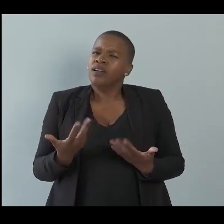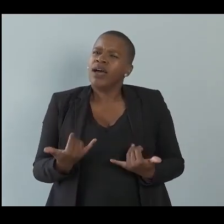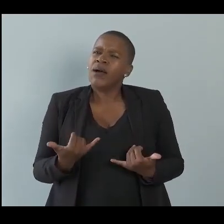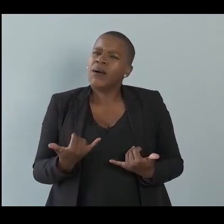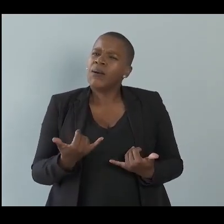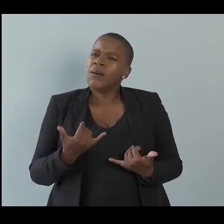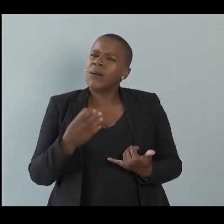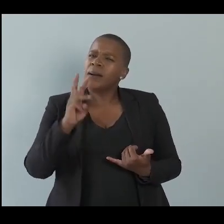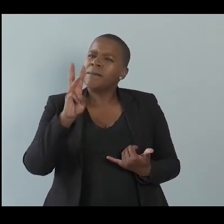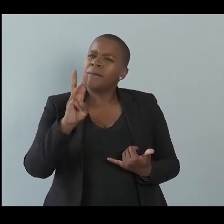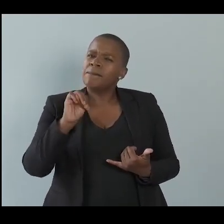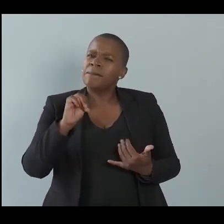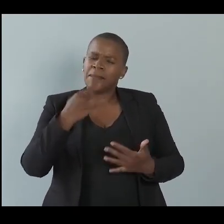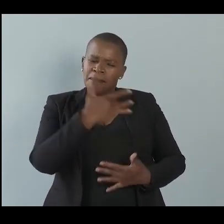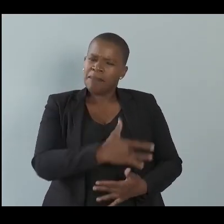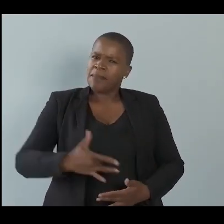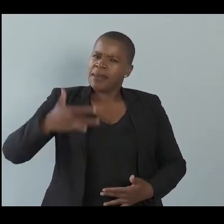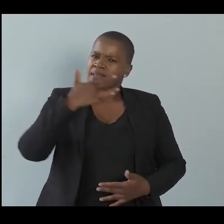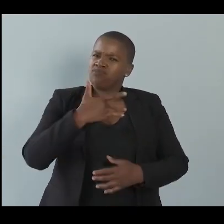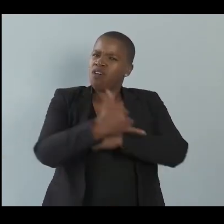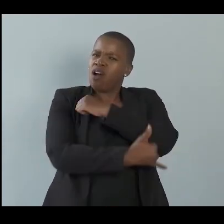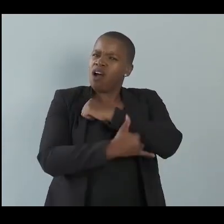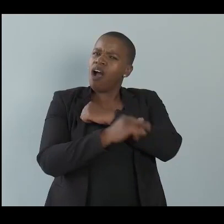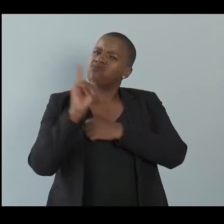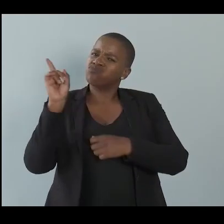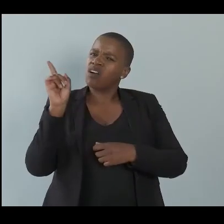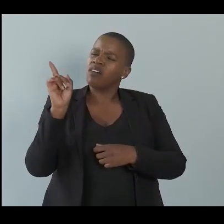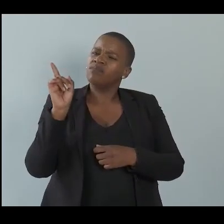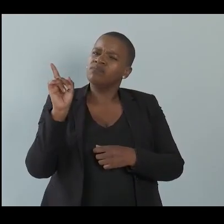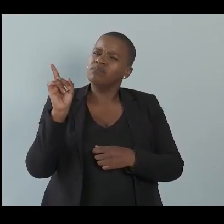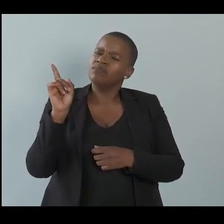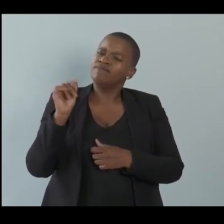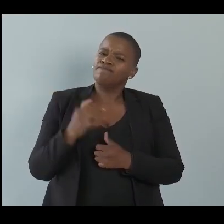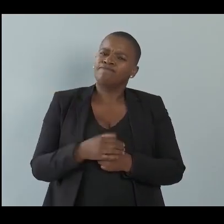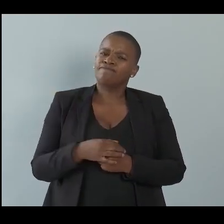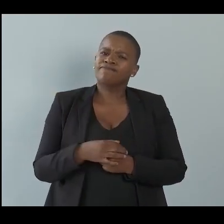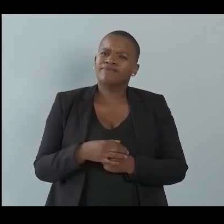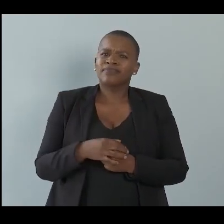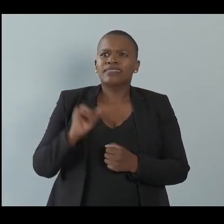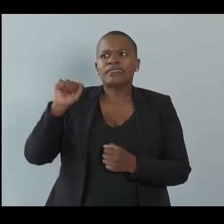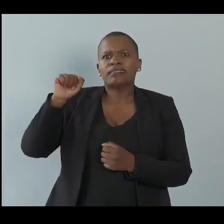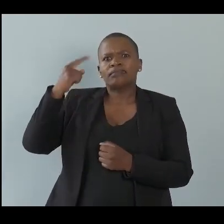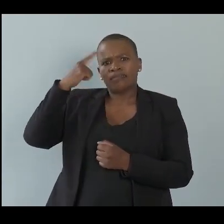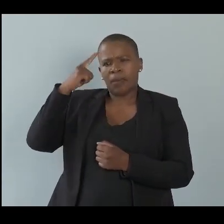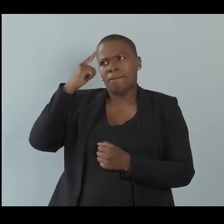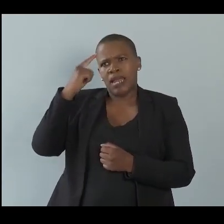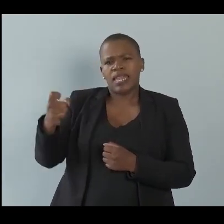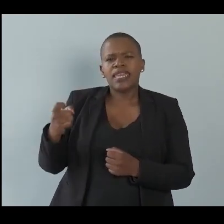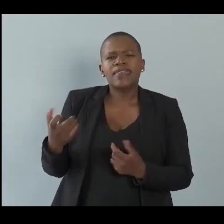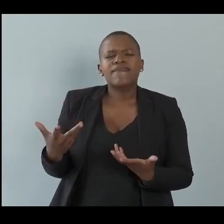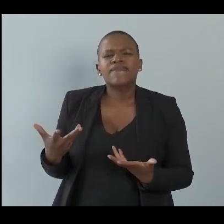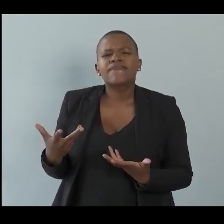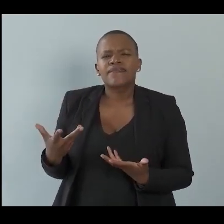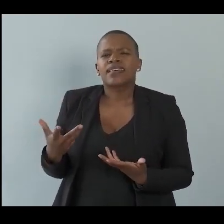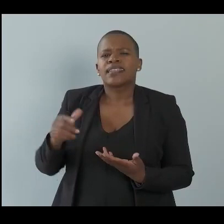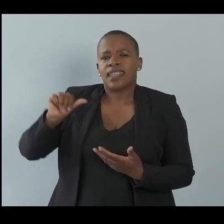market. Werner and I spent a lot of time talking about it. We certainly believe that's where the next growth